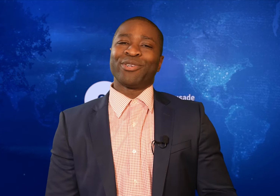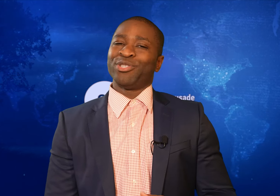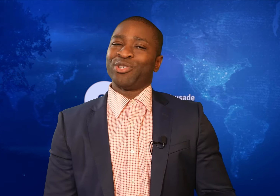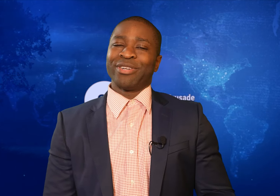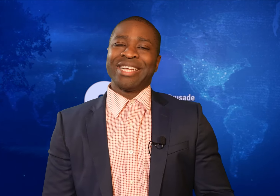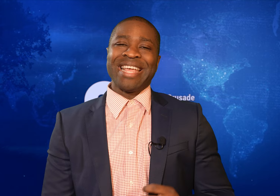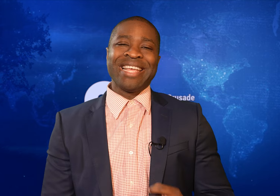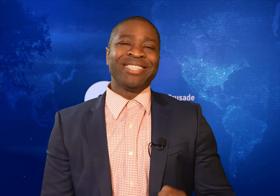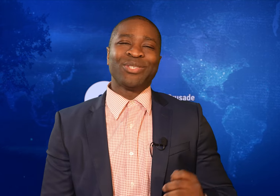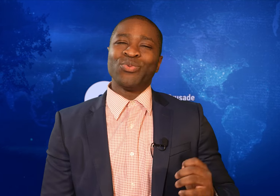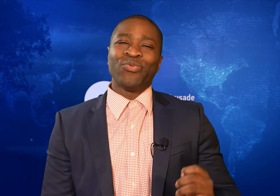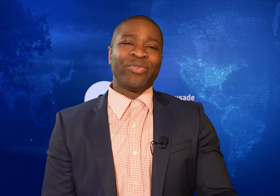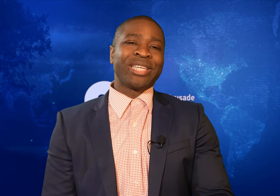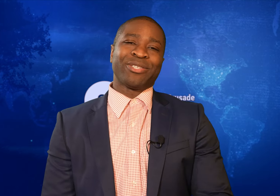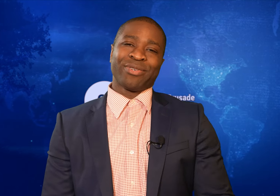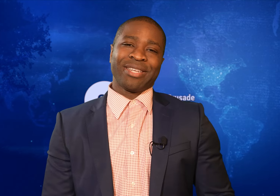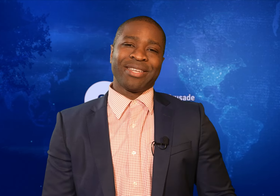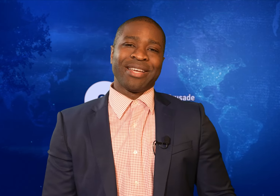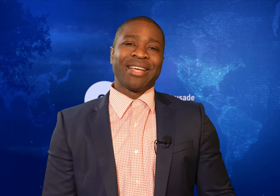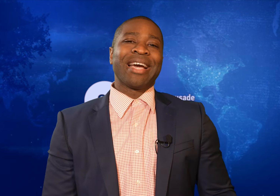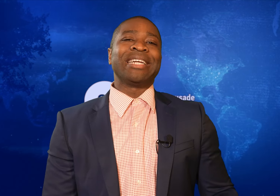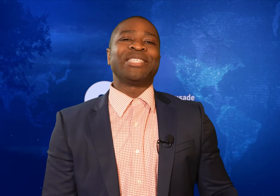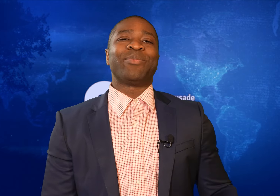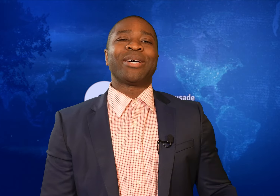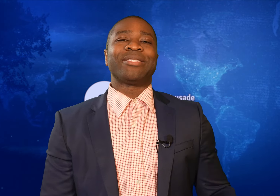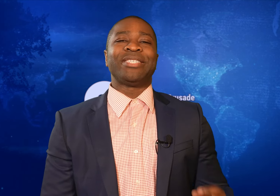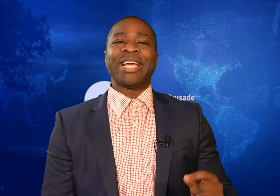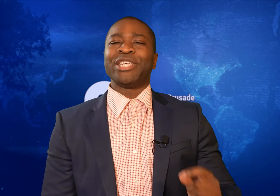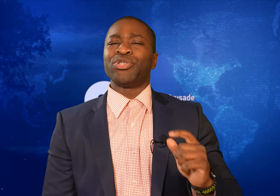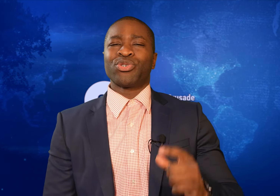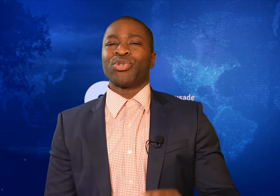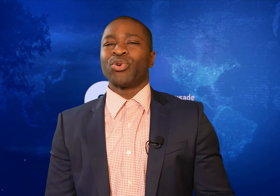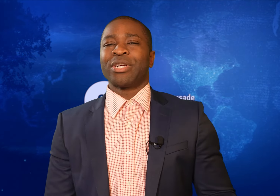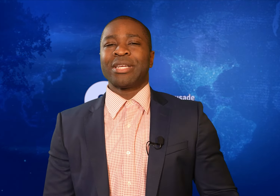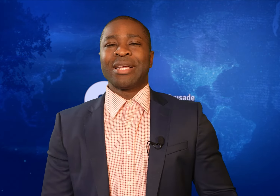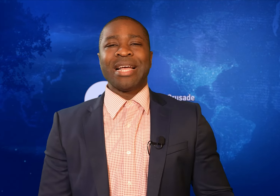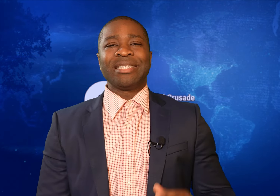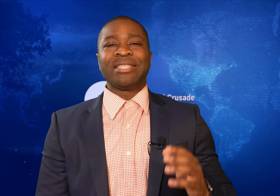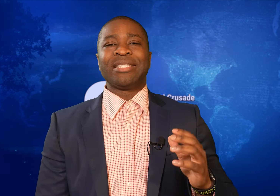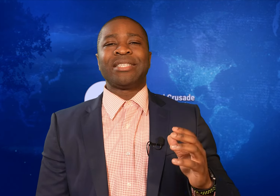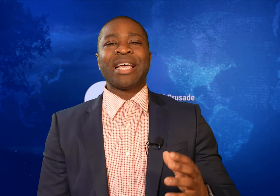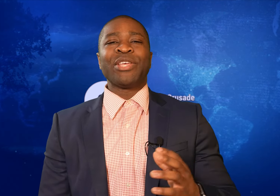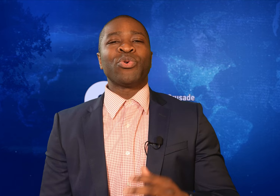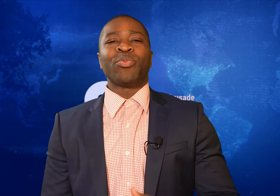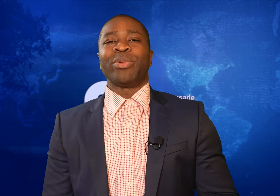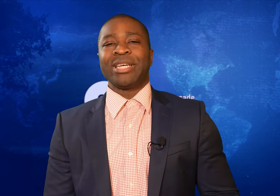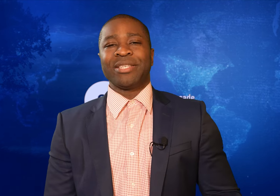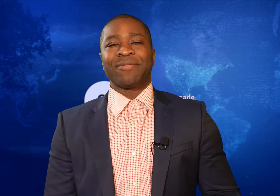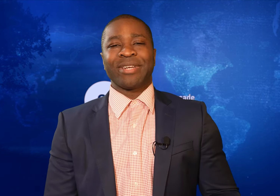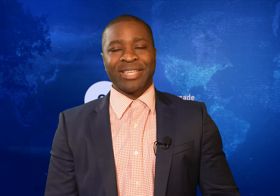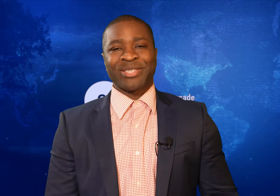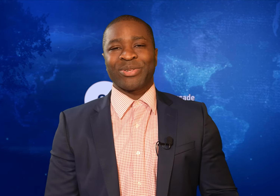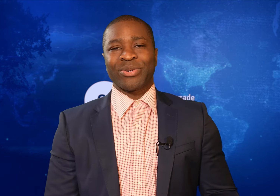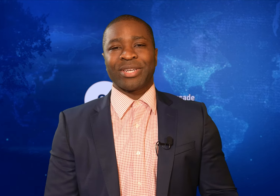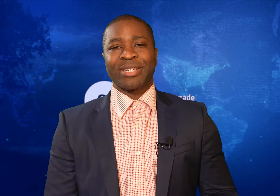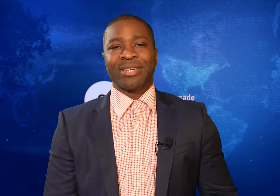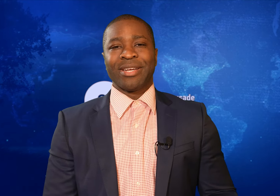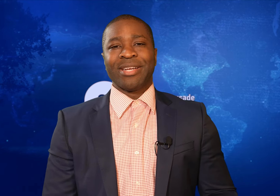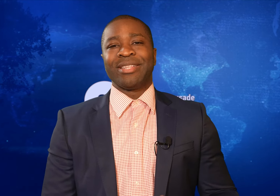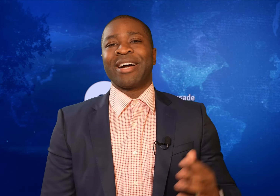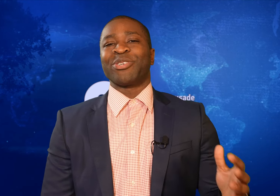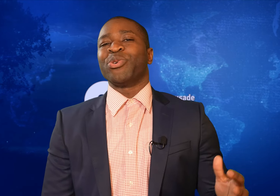ready for a journey into victory. God is about to change your story and set you ablaze for His